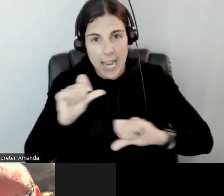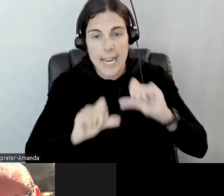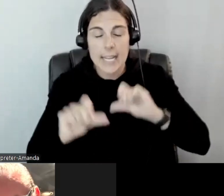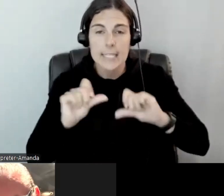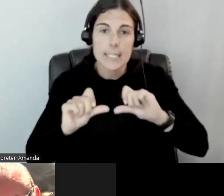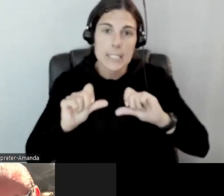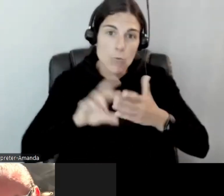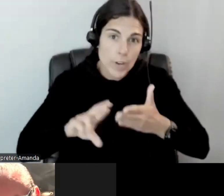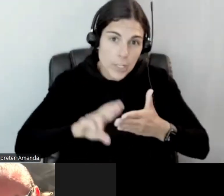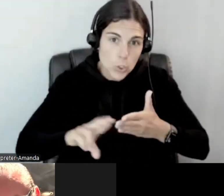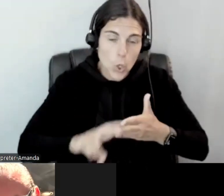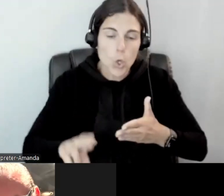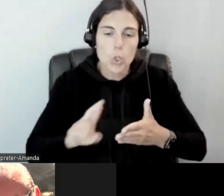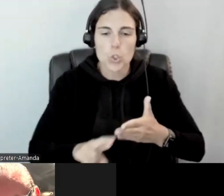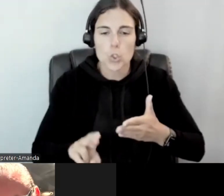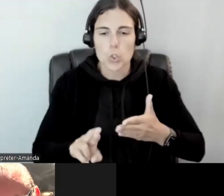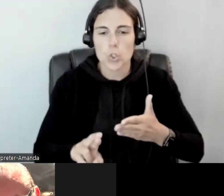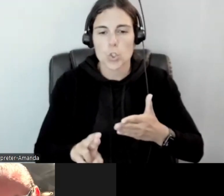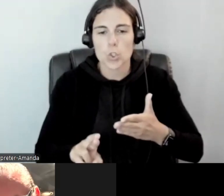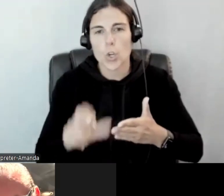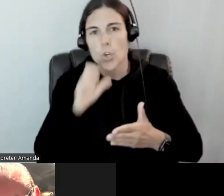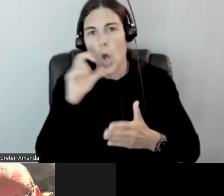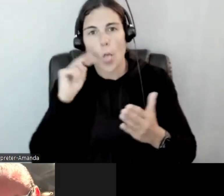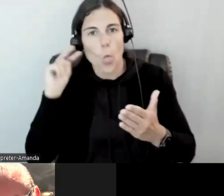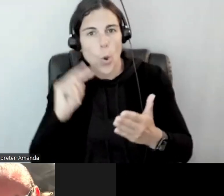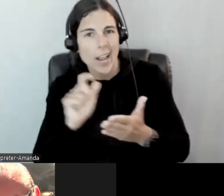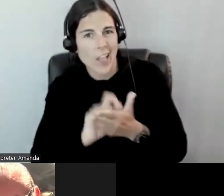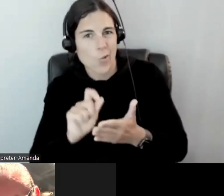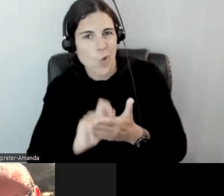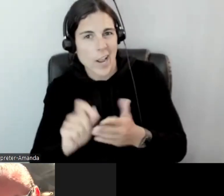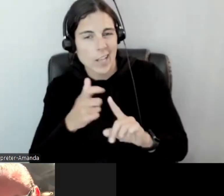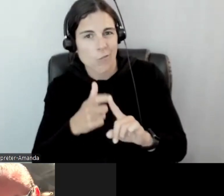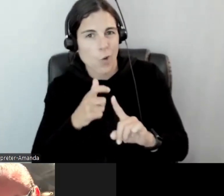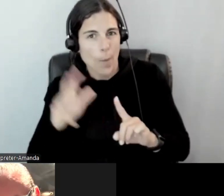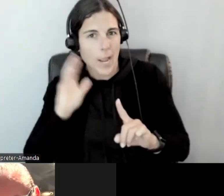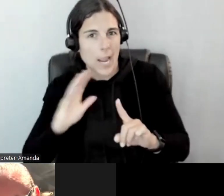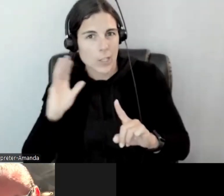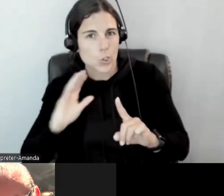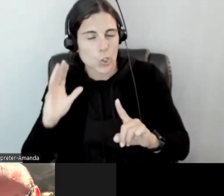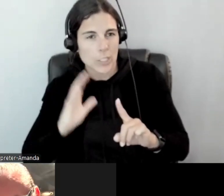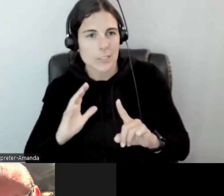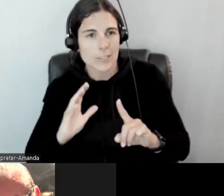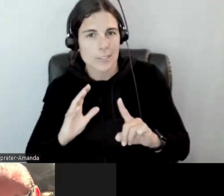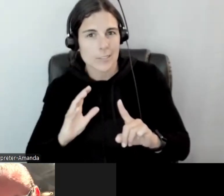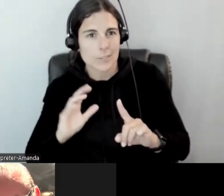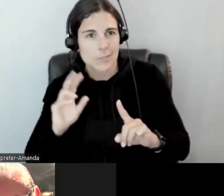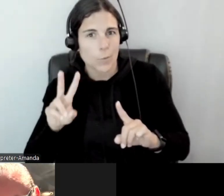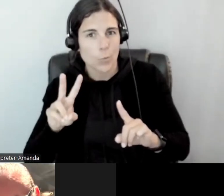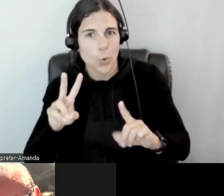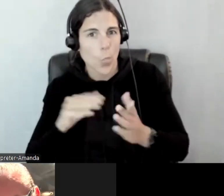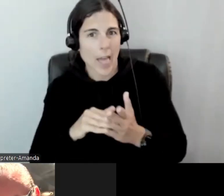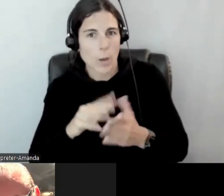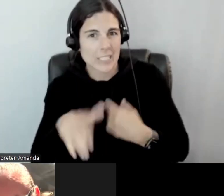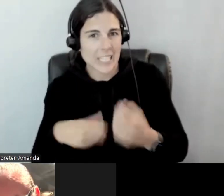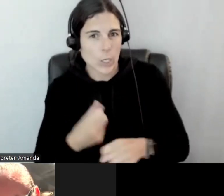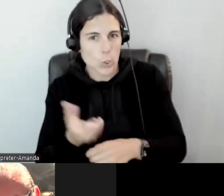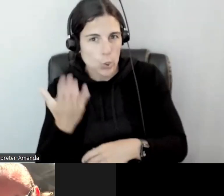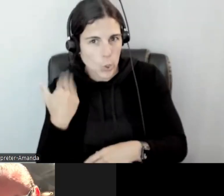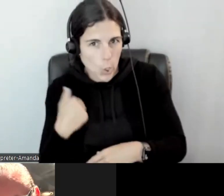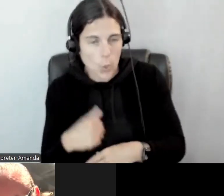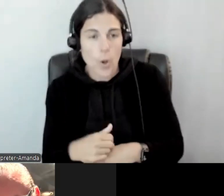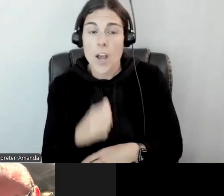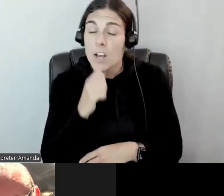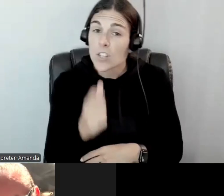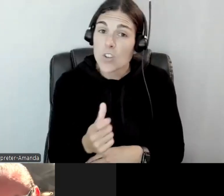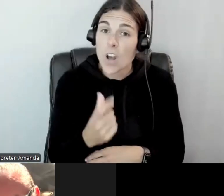and not looking in the writings from our ancient elders from 2,000 years ago, which again is not to say they